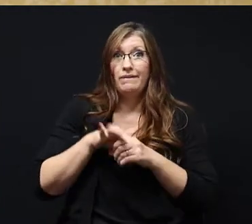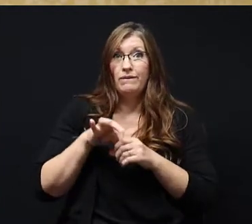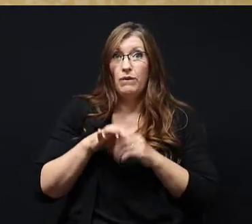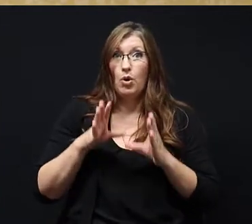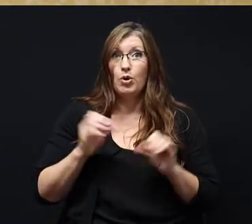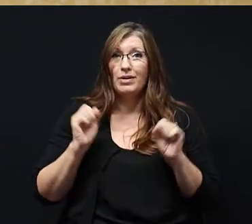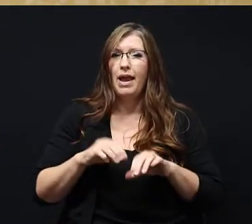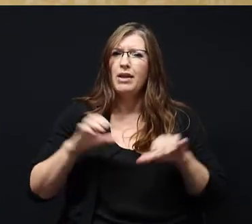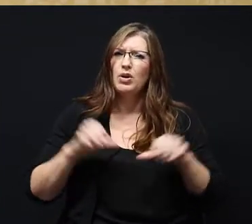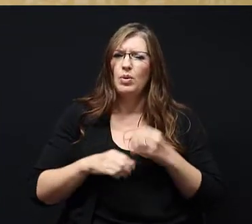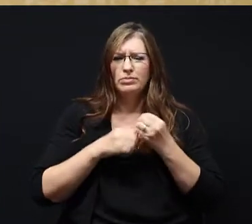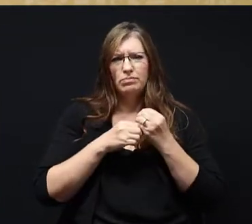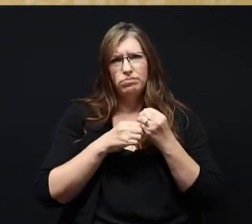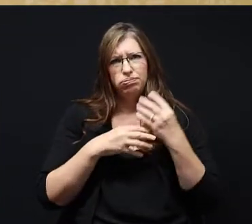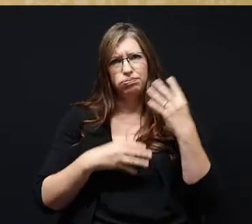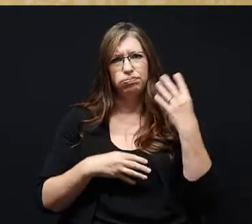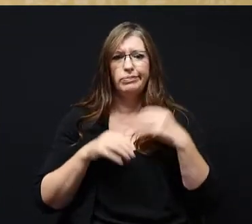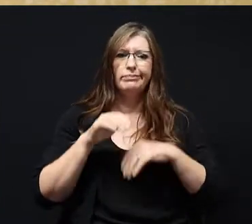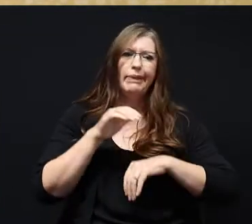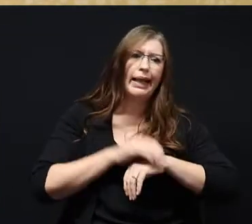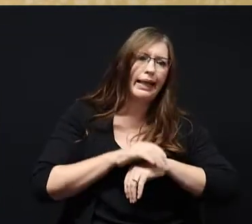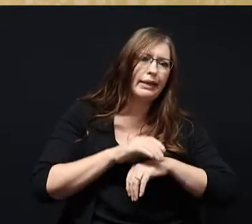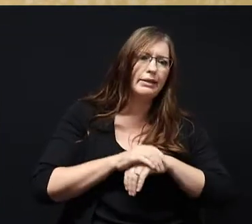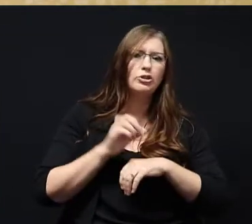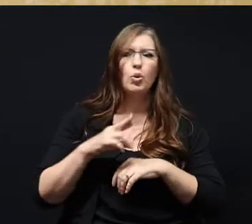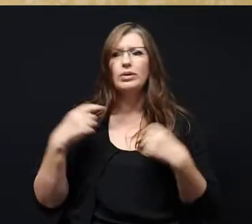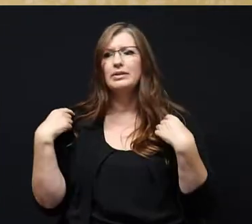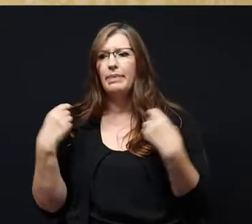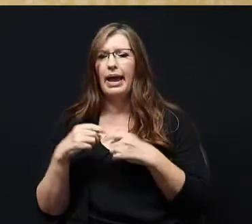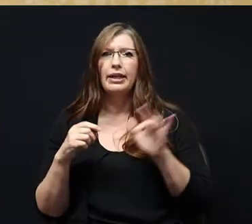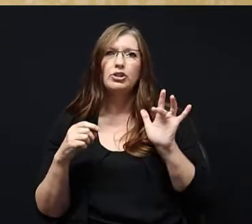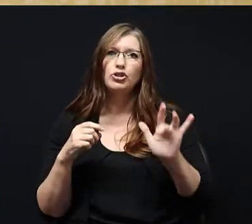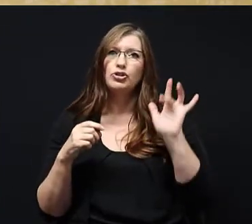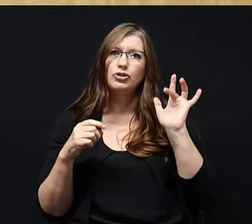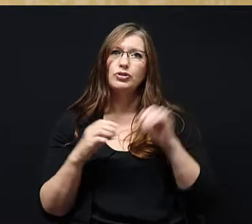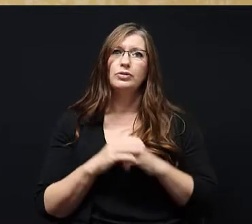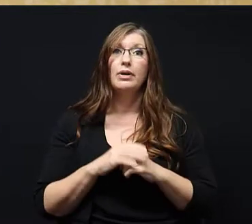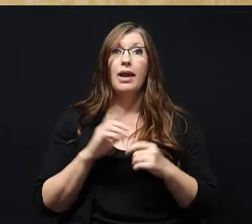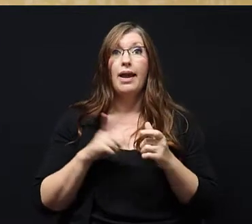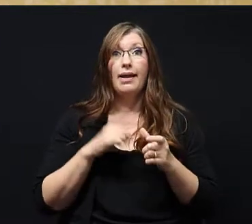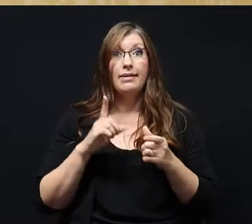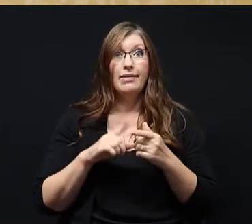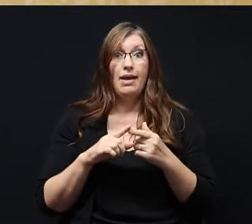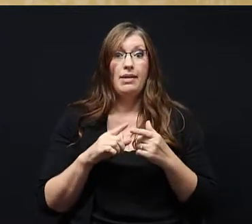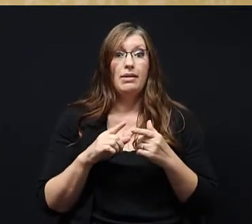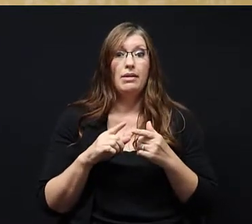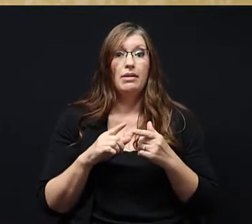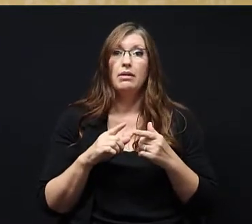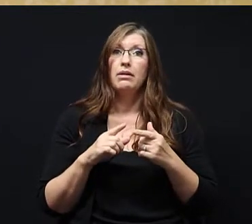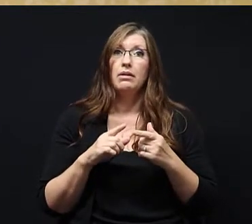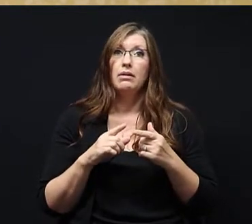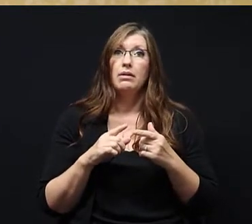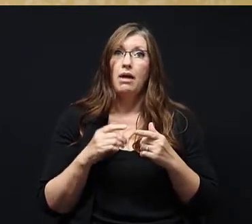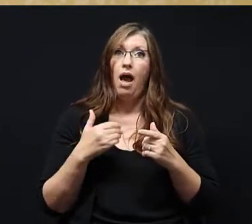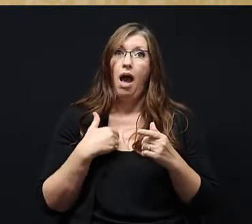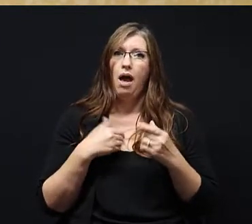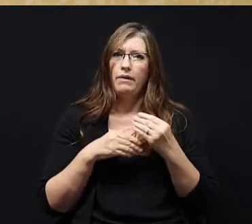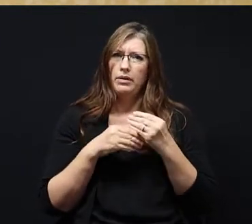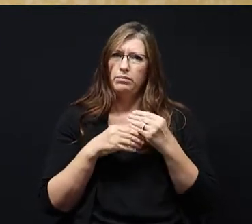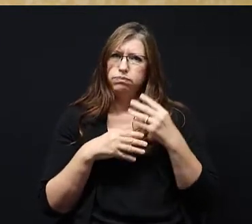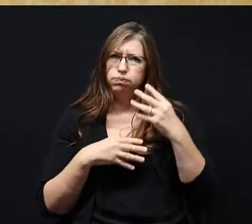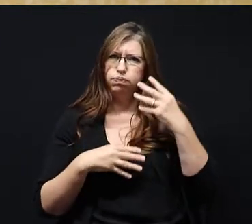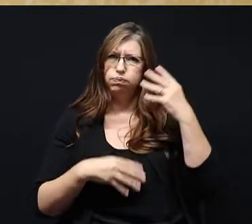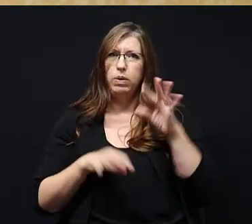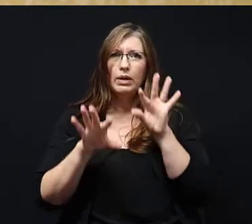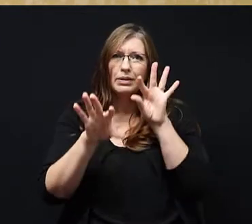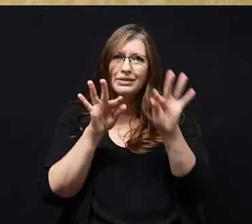voter can do a whole bunch of different stuff. Vote in English or vote in Spanish first. And at this time, then there's